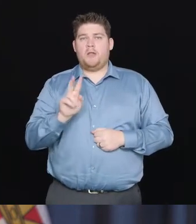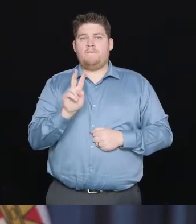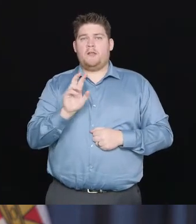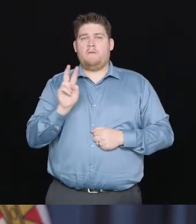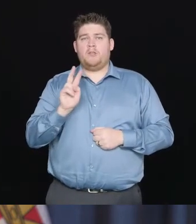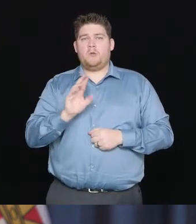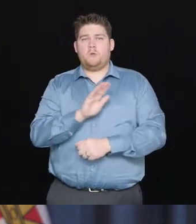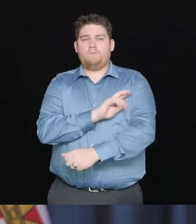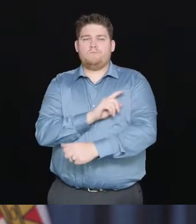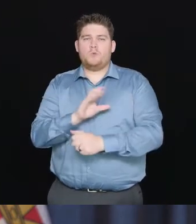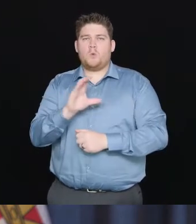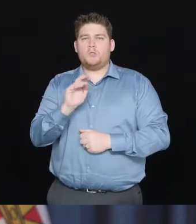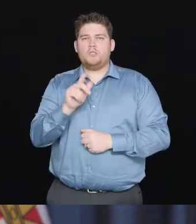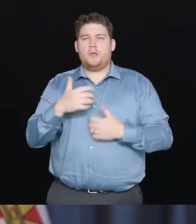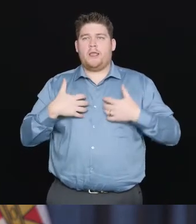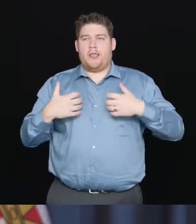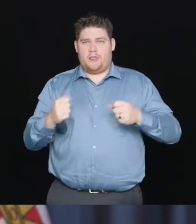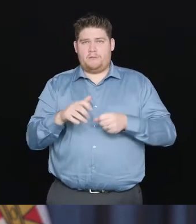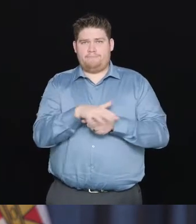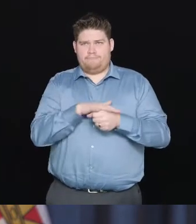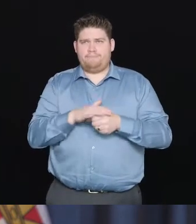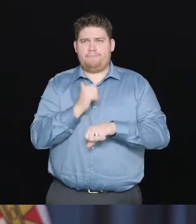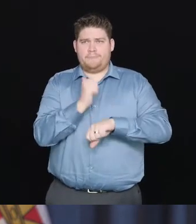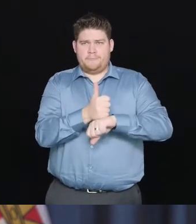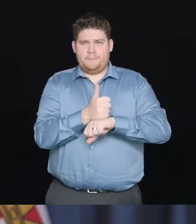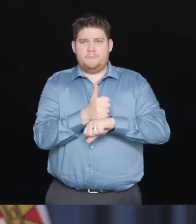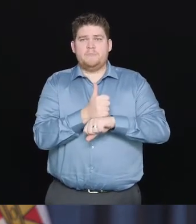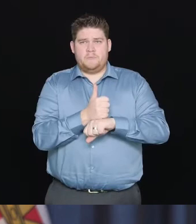to adapt as a provincial guidance.